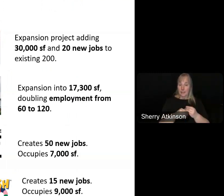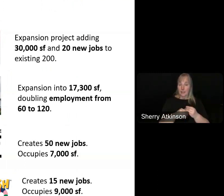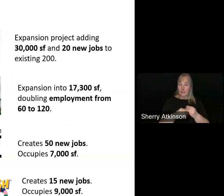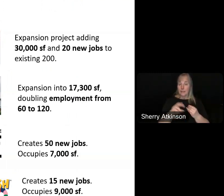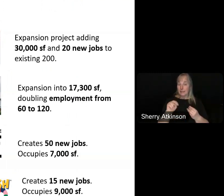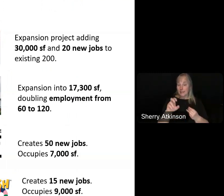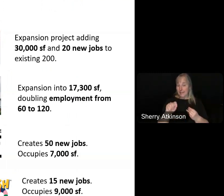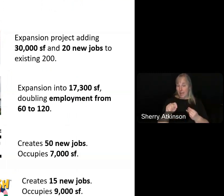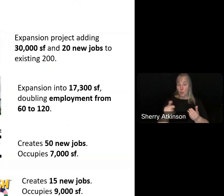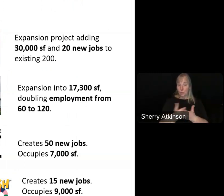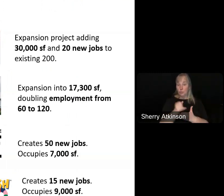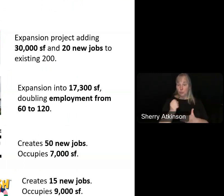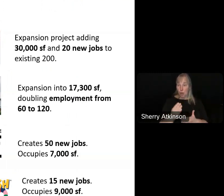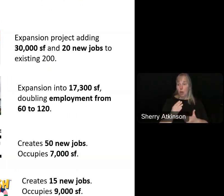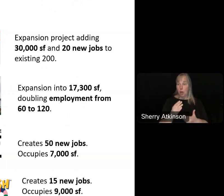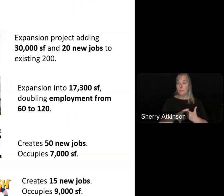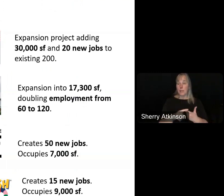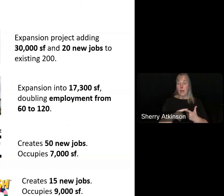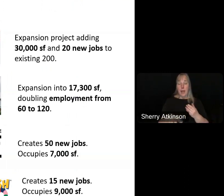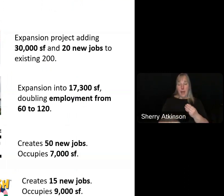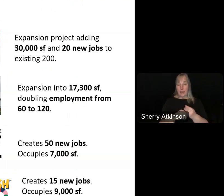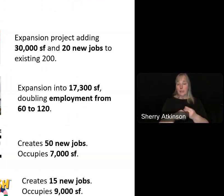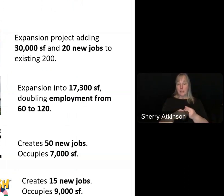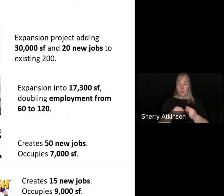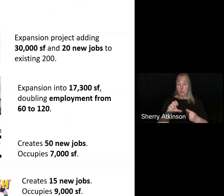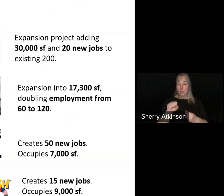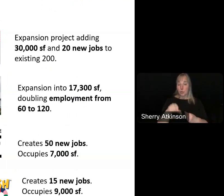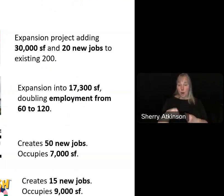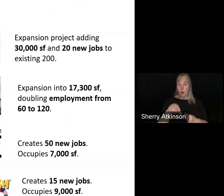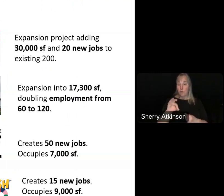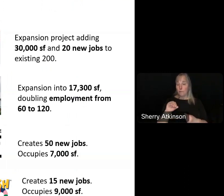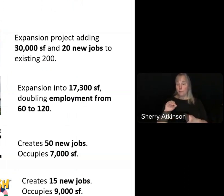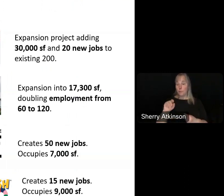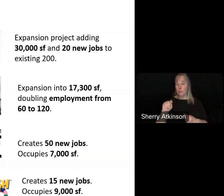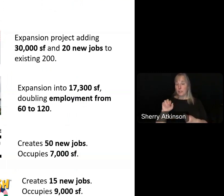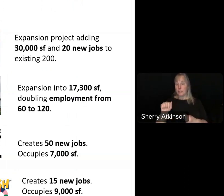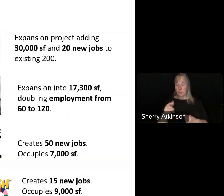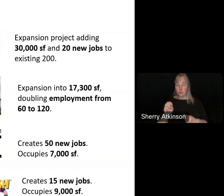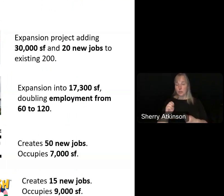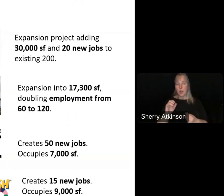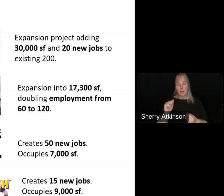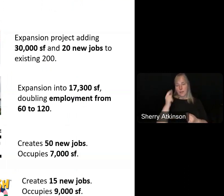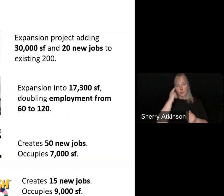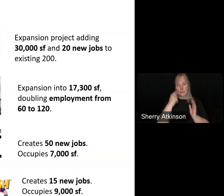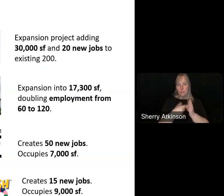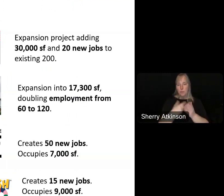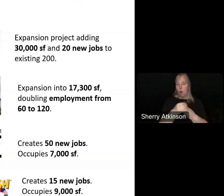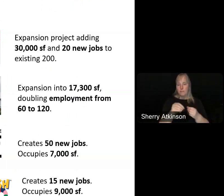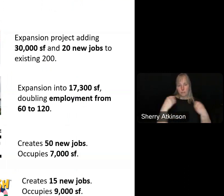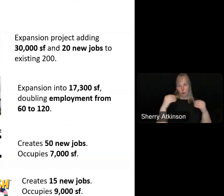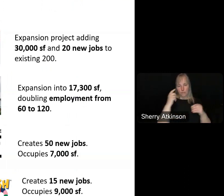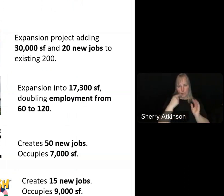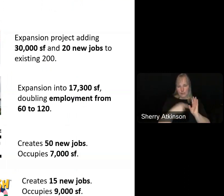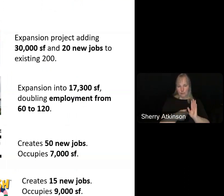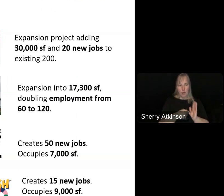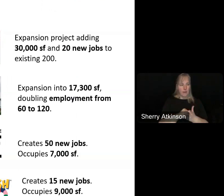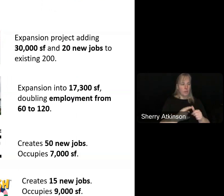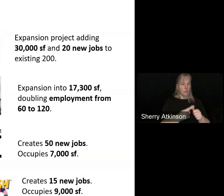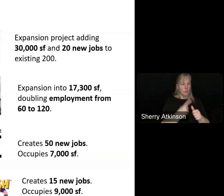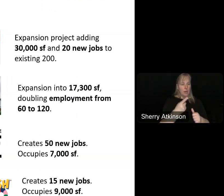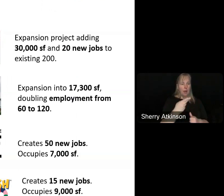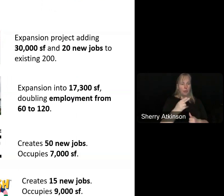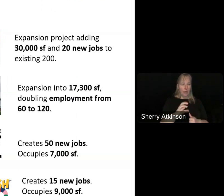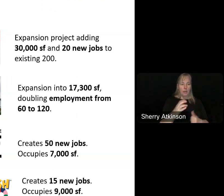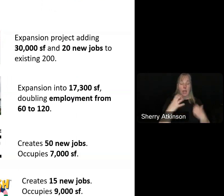jobs, adding square footage. So just in terms of like the office market, for instance. So that first one, the Howard County